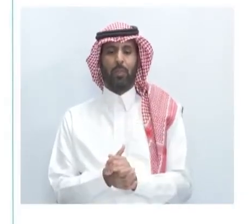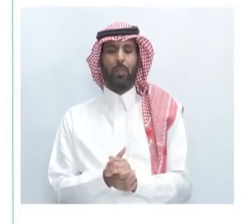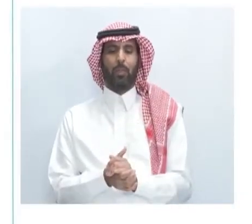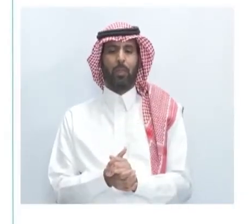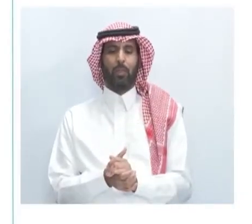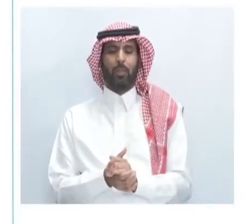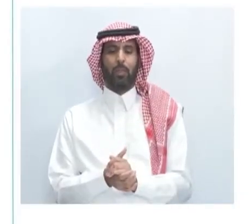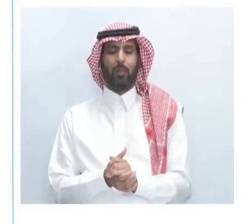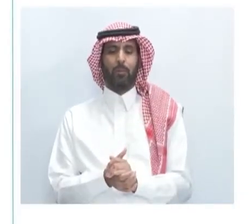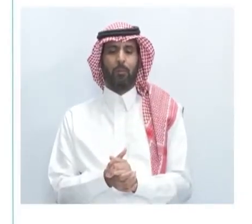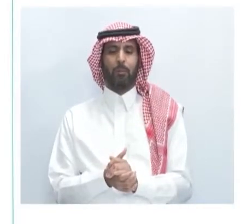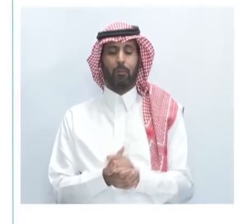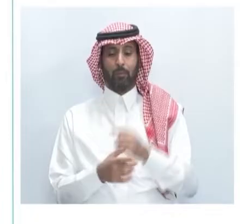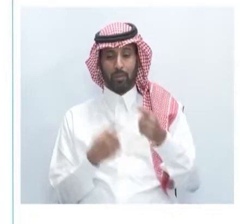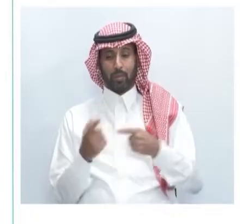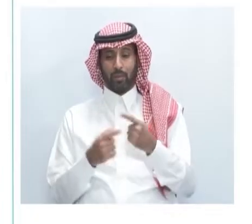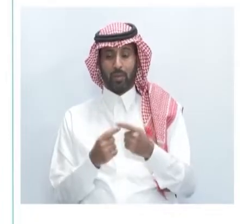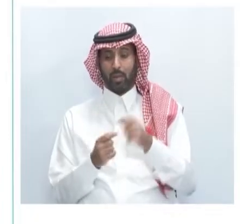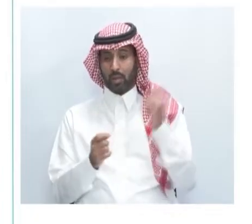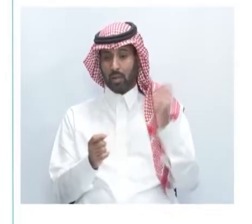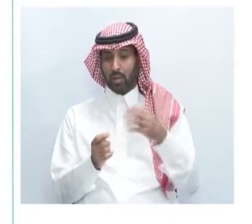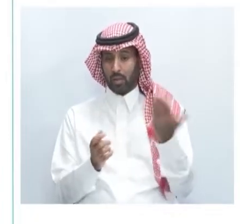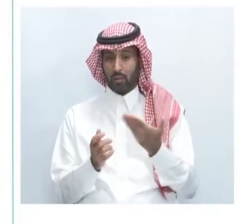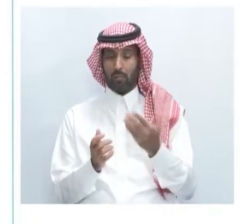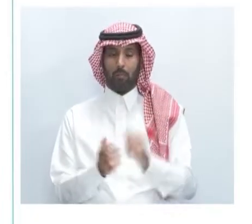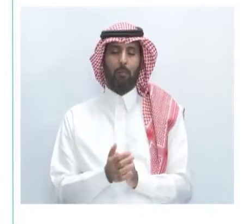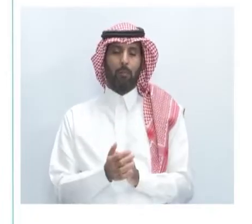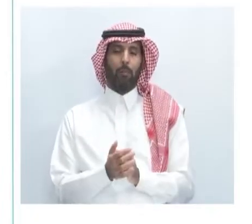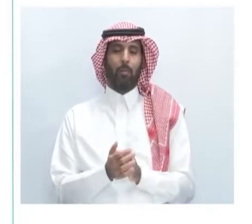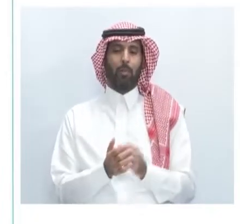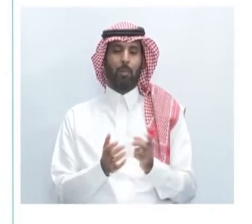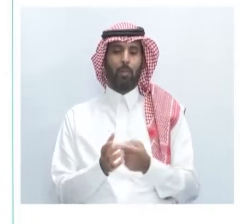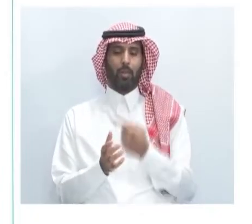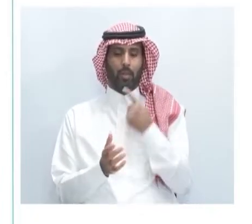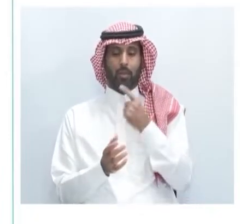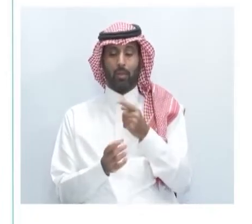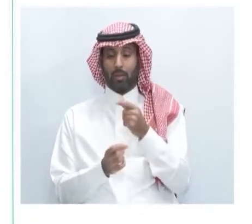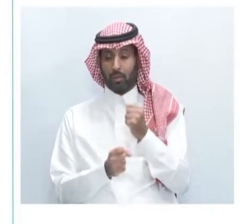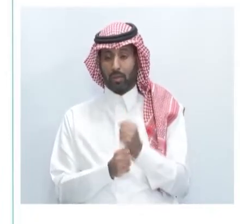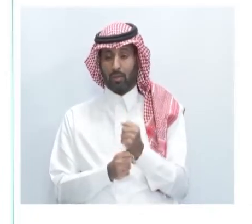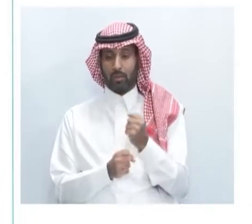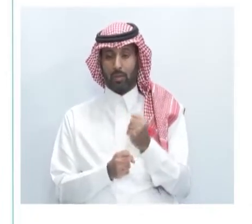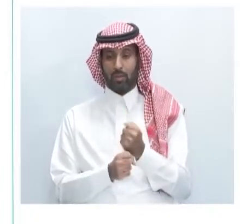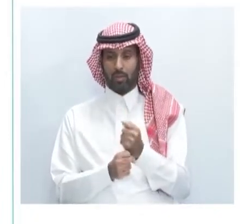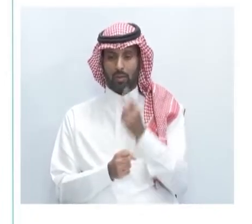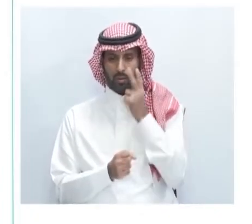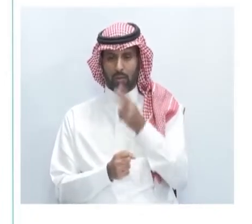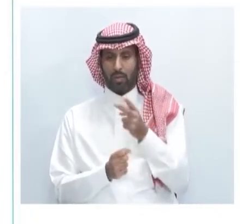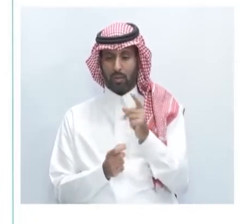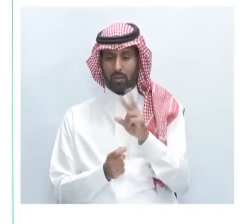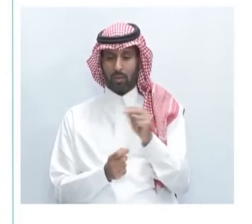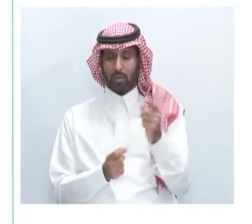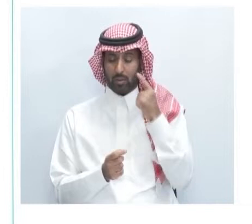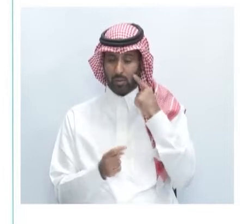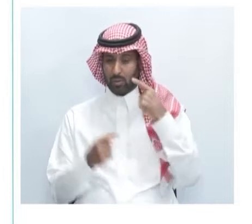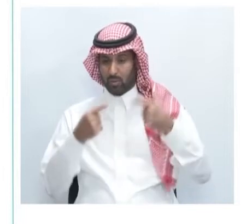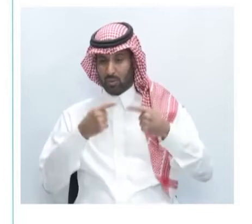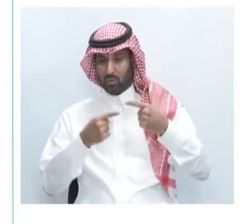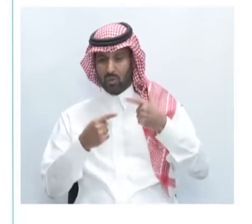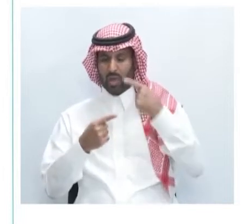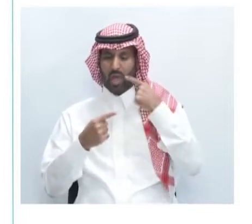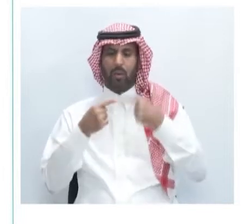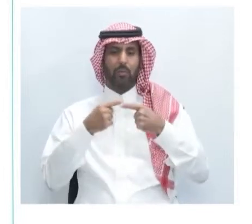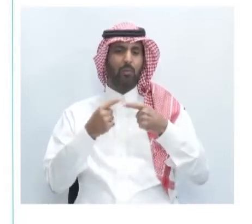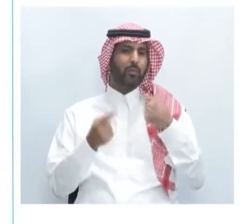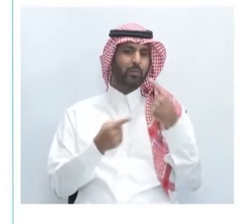Now let's revise our objects for today. So we will act out as much pairs as we can of the